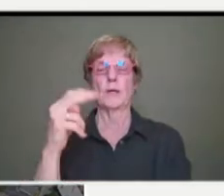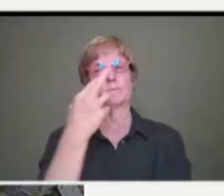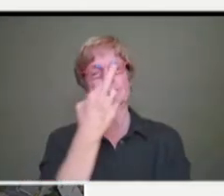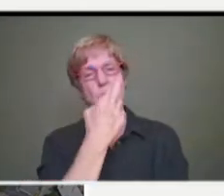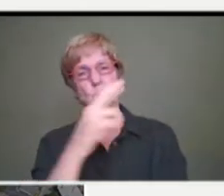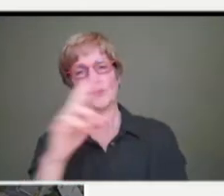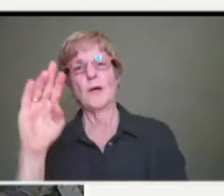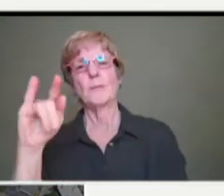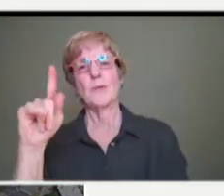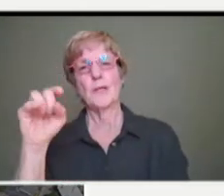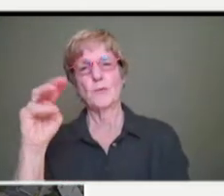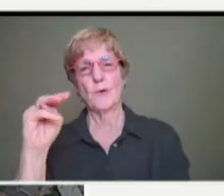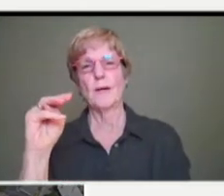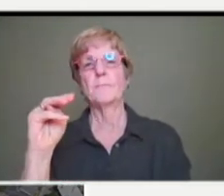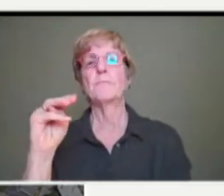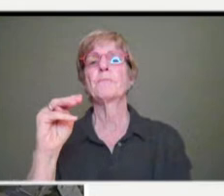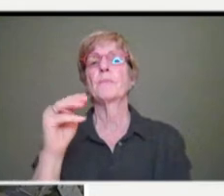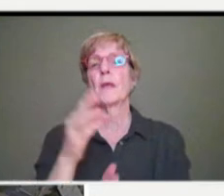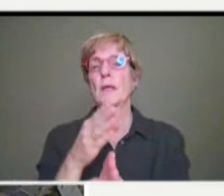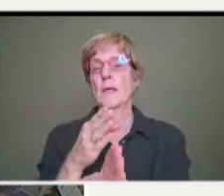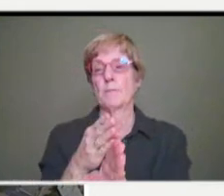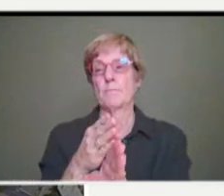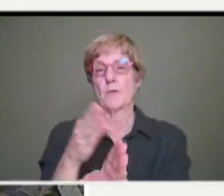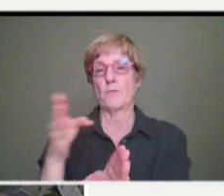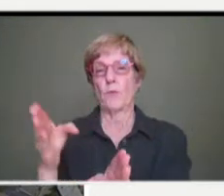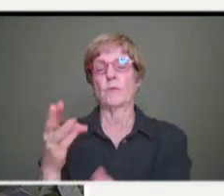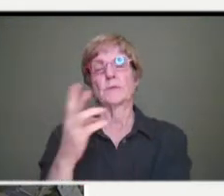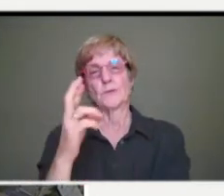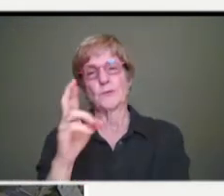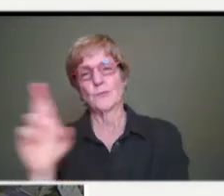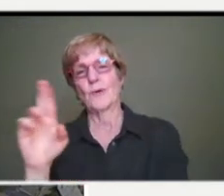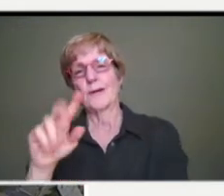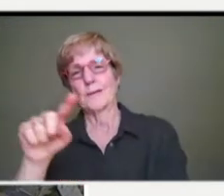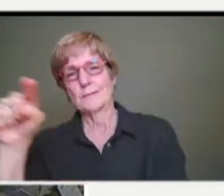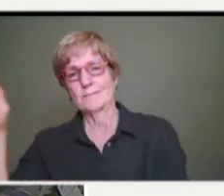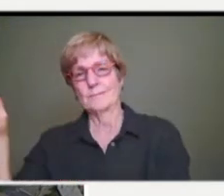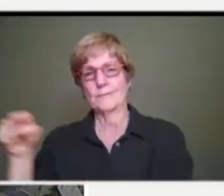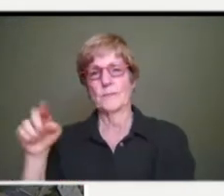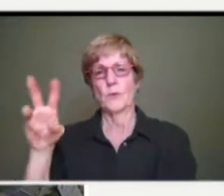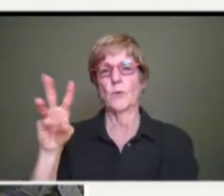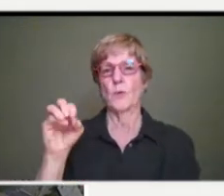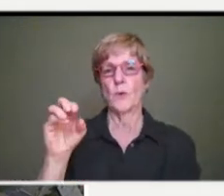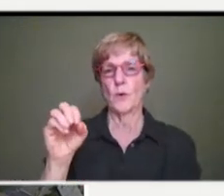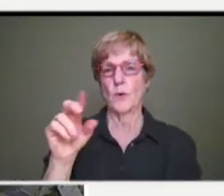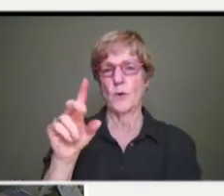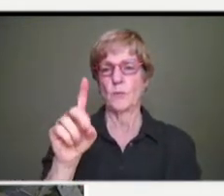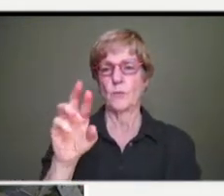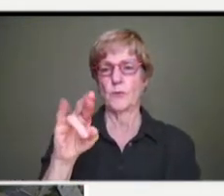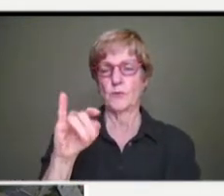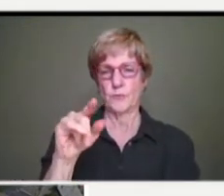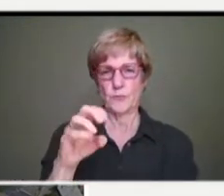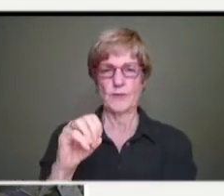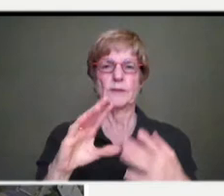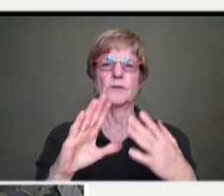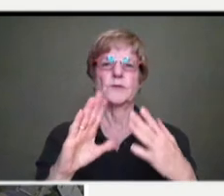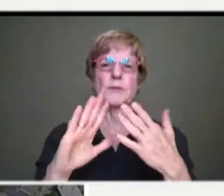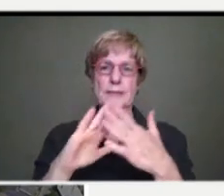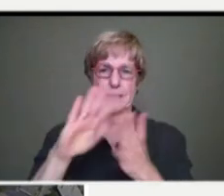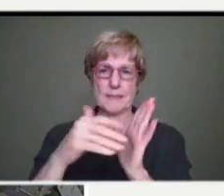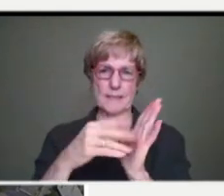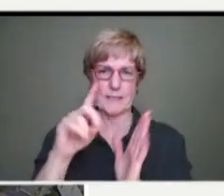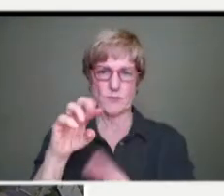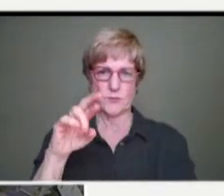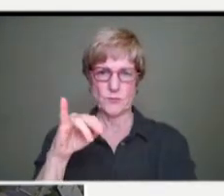right before you get to the next street take a right and then you double back on Woodridge Center Drive so those buildings